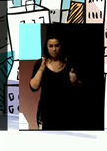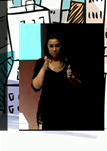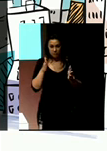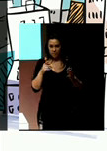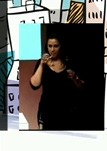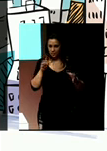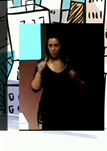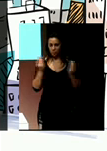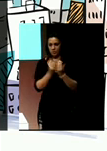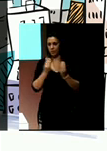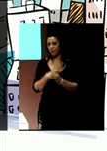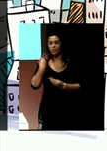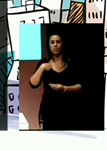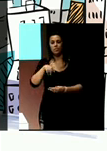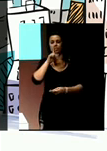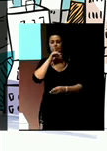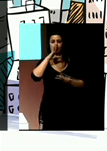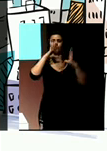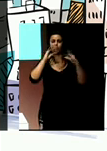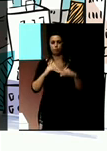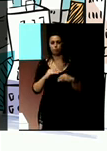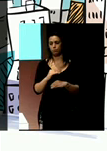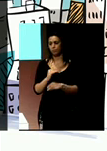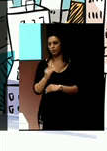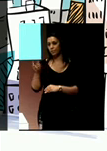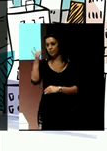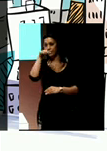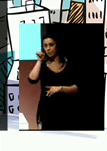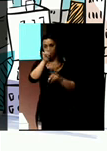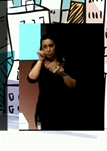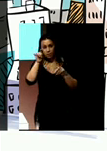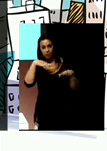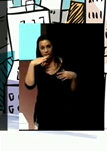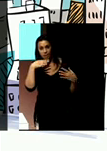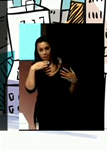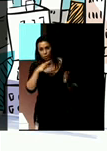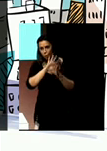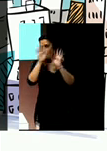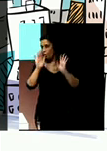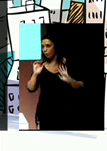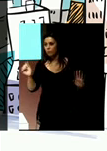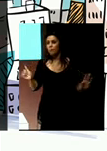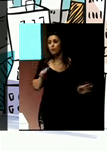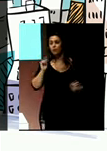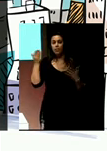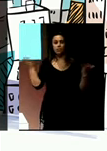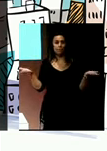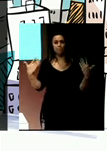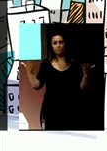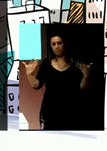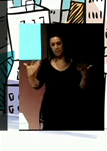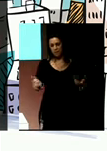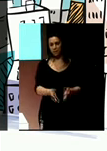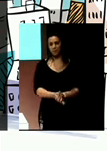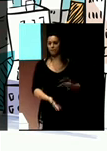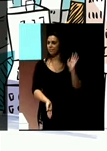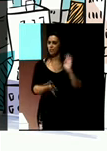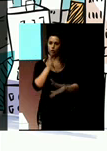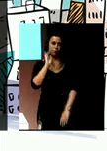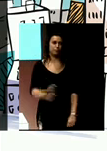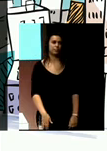no many people. Okay, I don't speak anymore. Is there any question? Last opportunity?